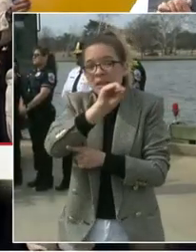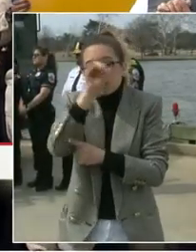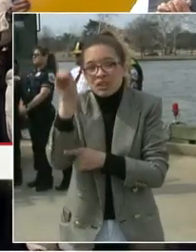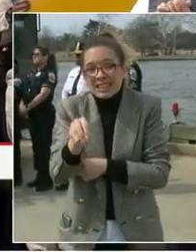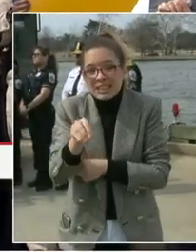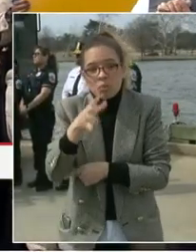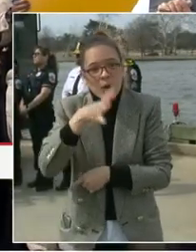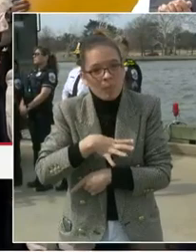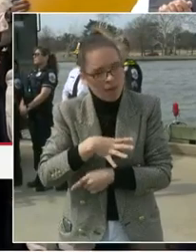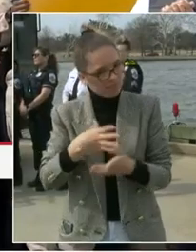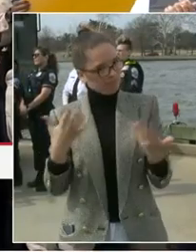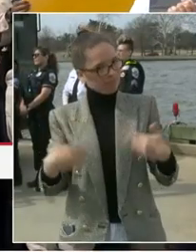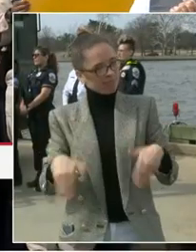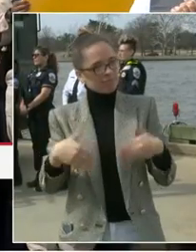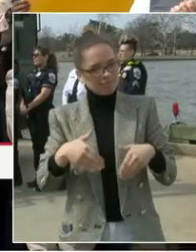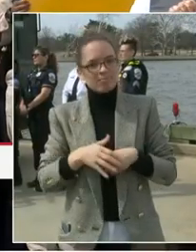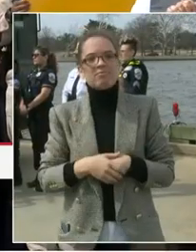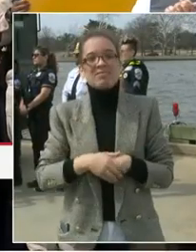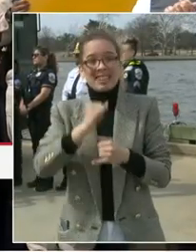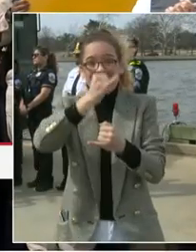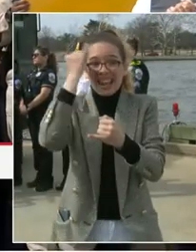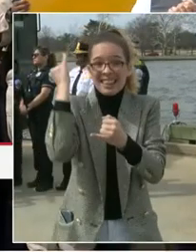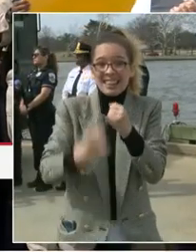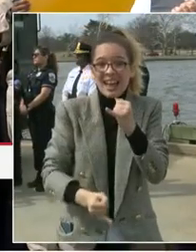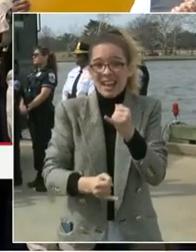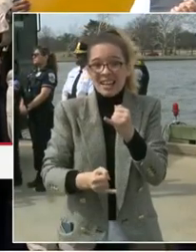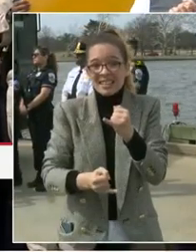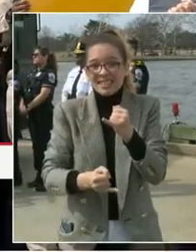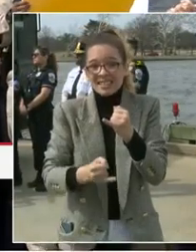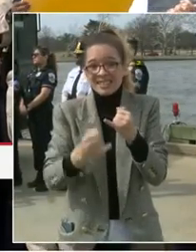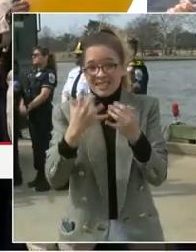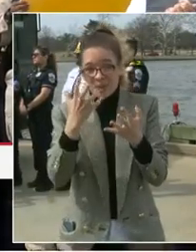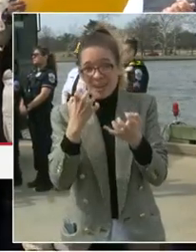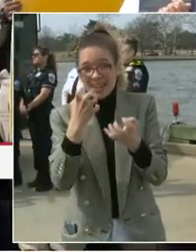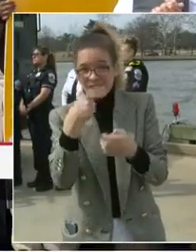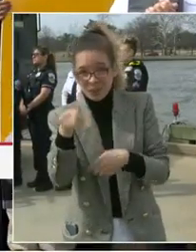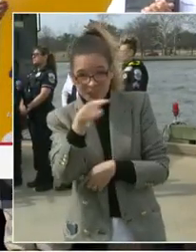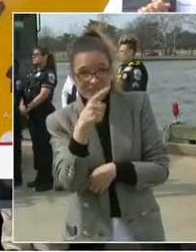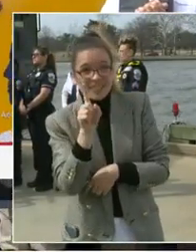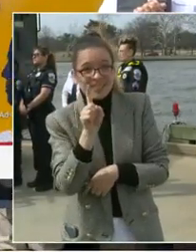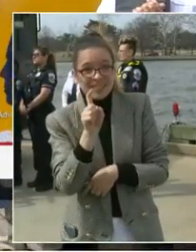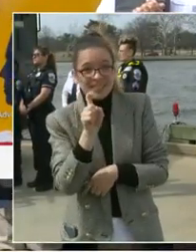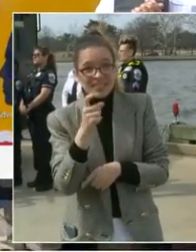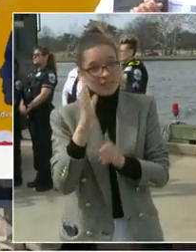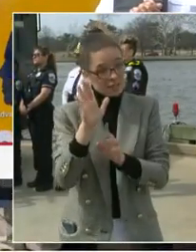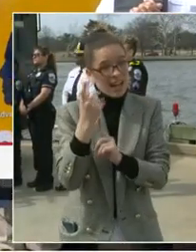And the last stat I want to give you, and at the end of last year,